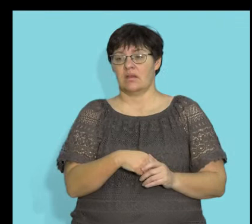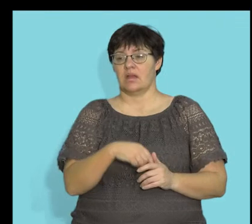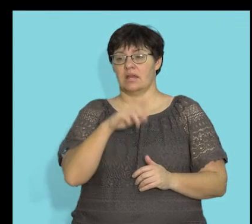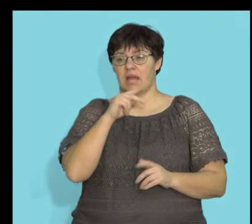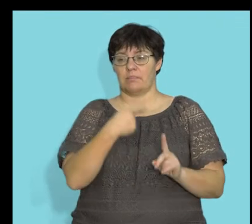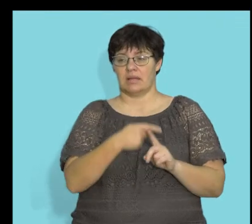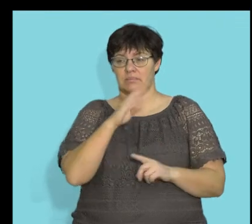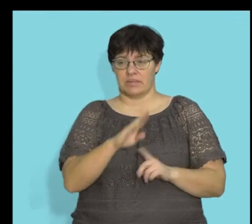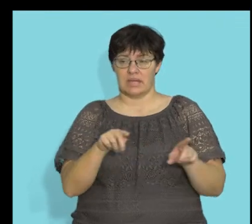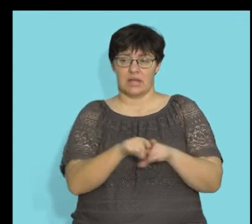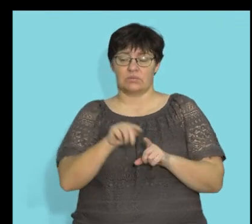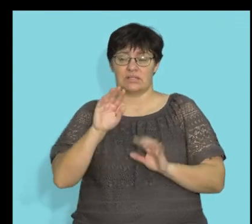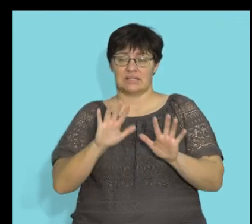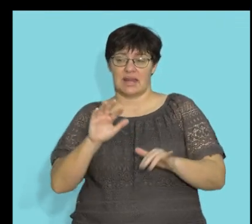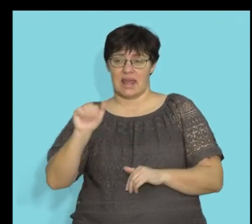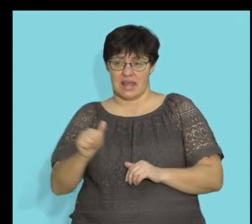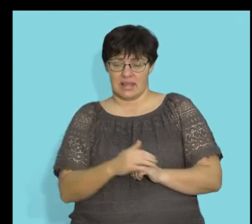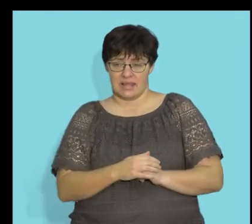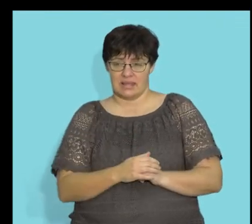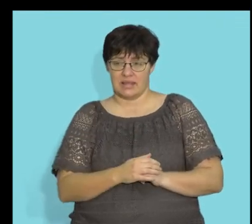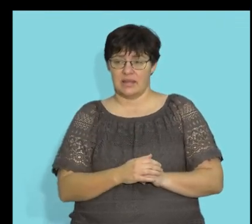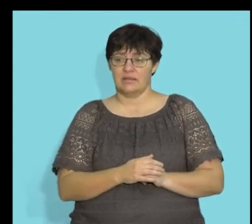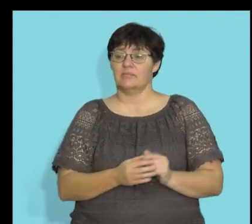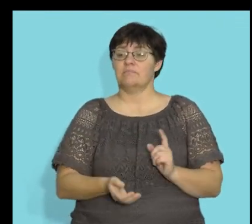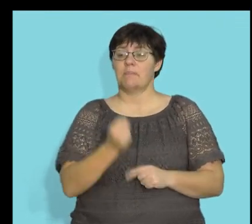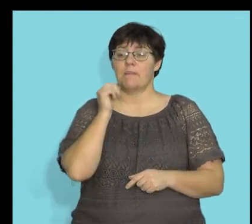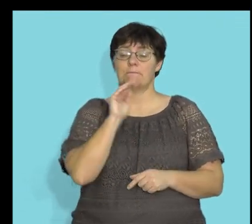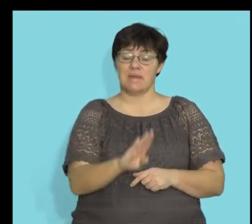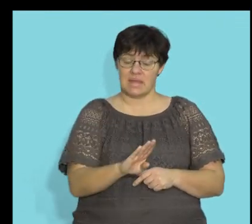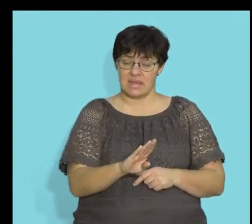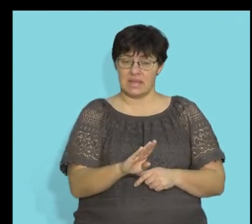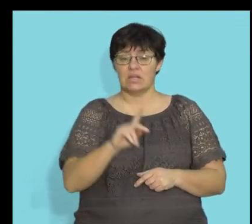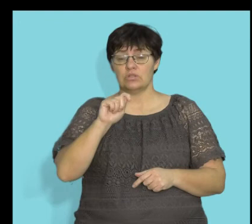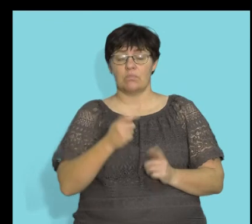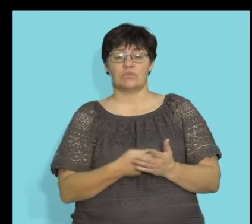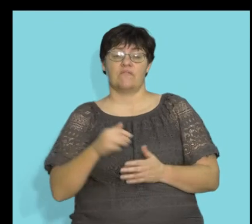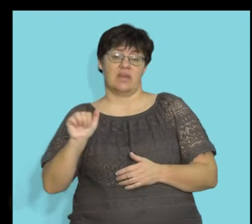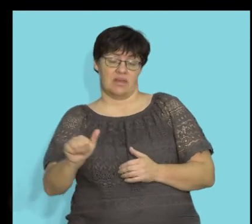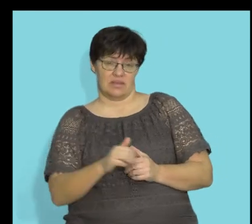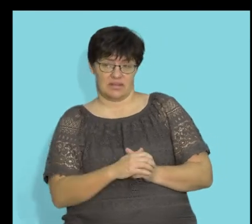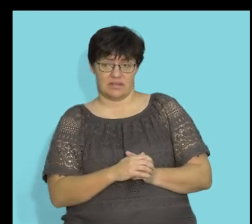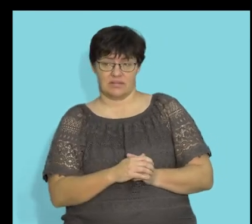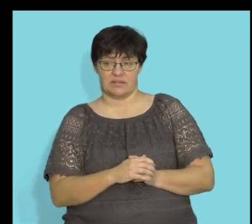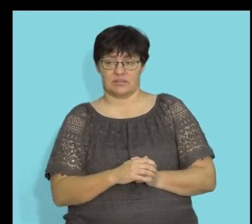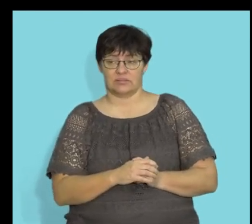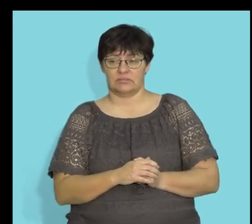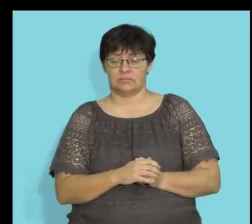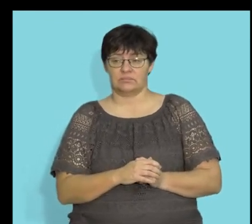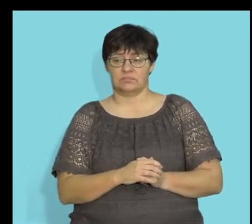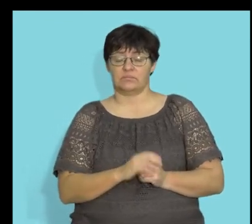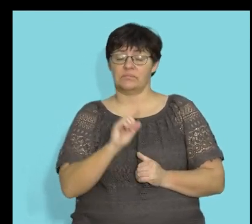is equal to 10a, we need to determine b in terms of a.